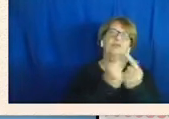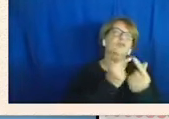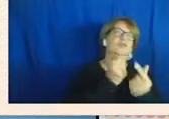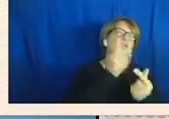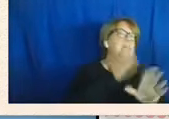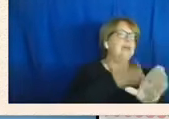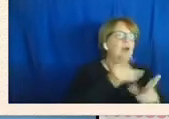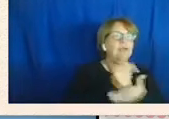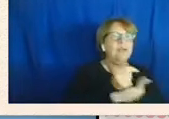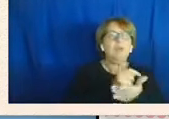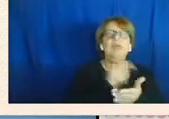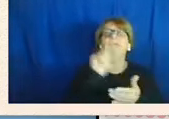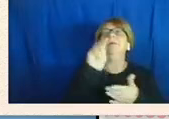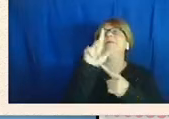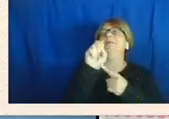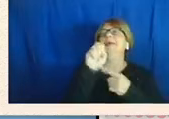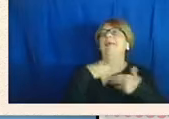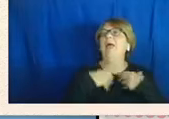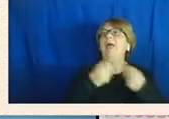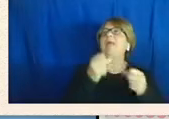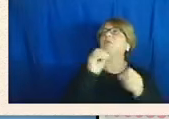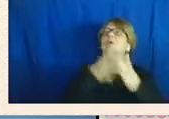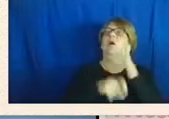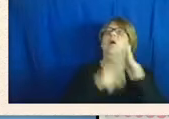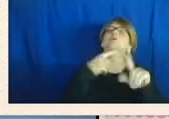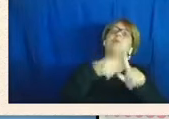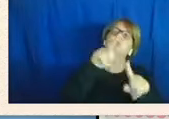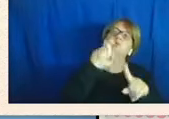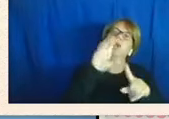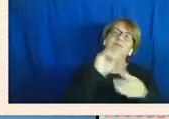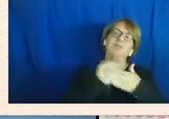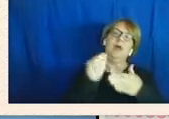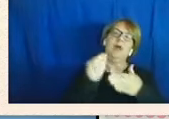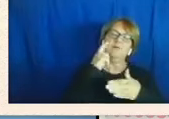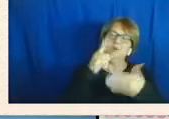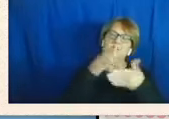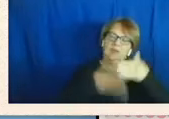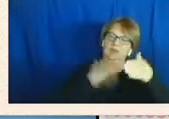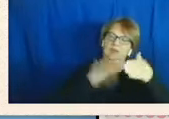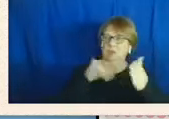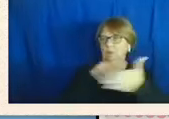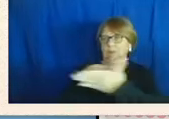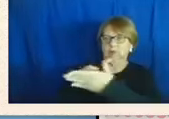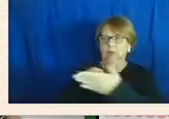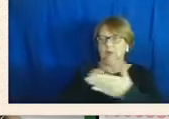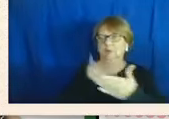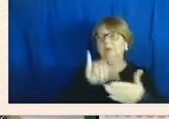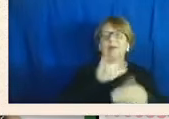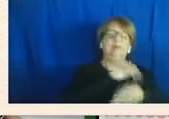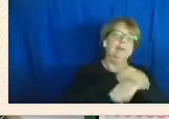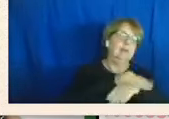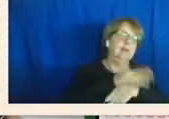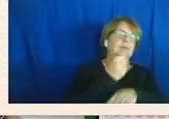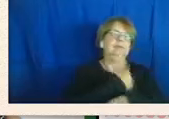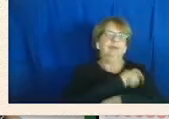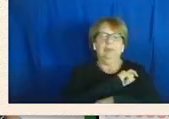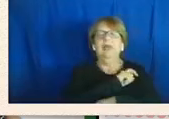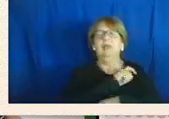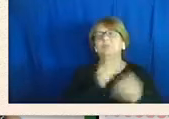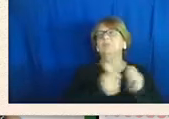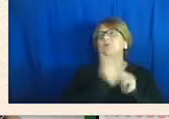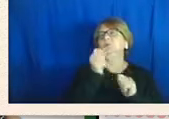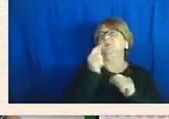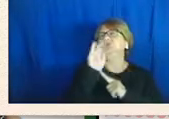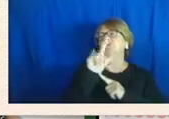plus $150 for completing study assessments. And these are available in English and Spanish, as most of our trials are. We also have a